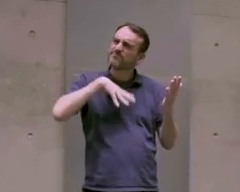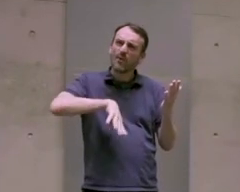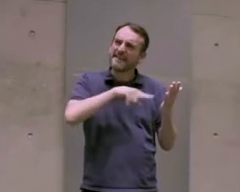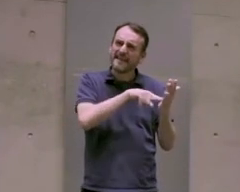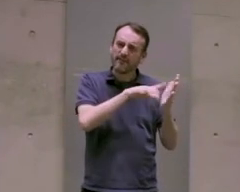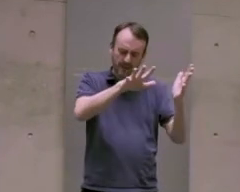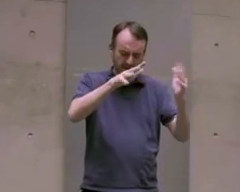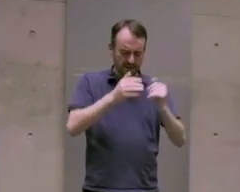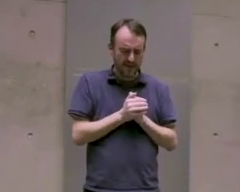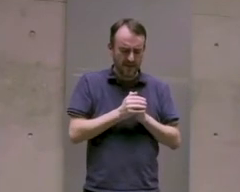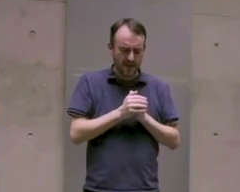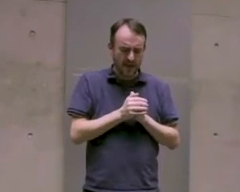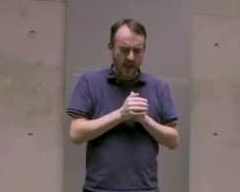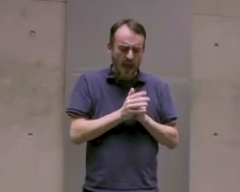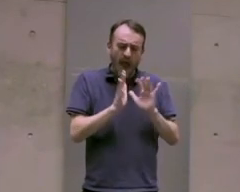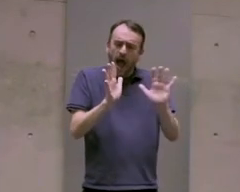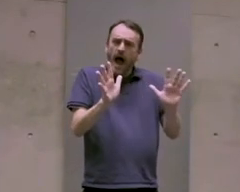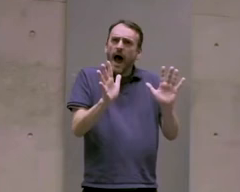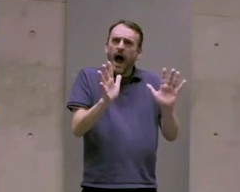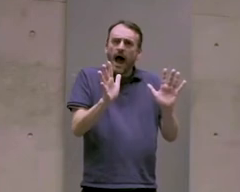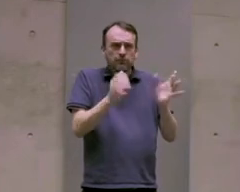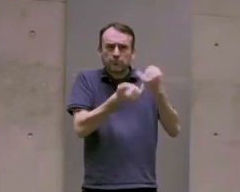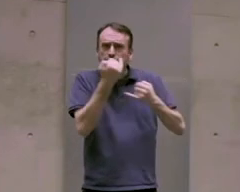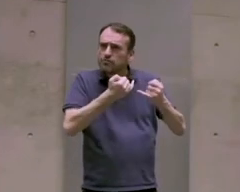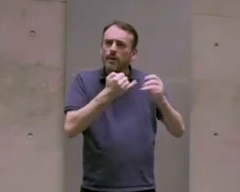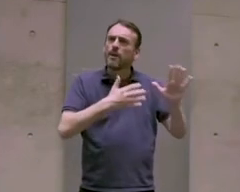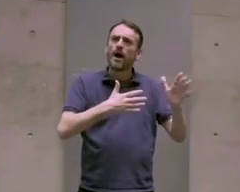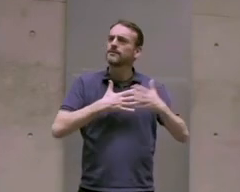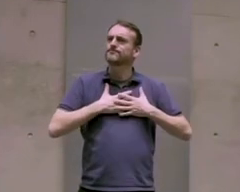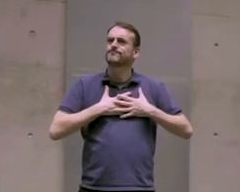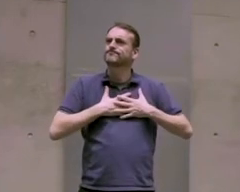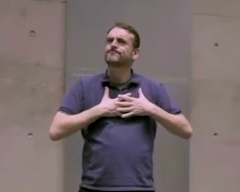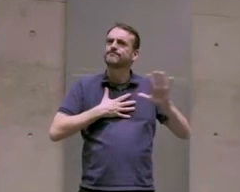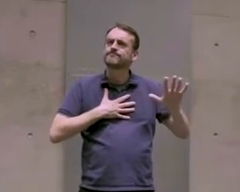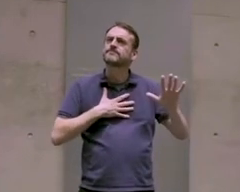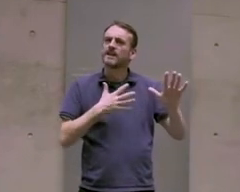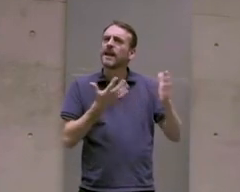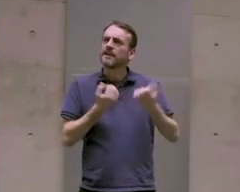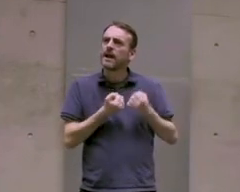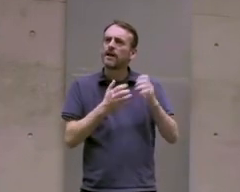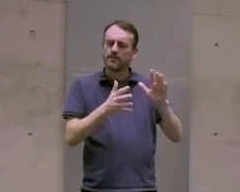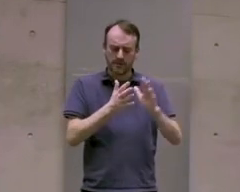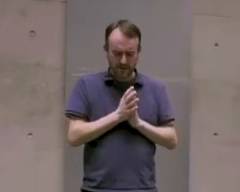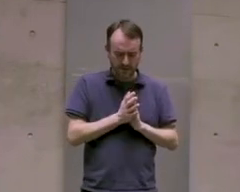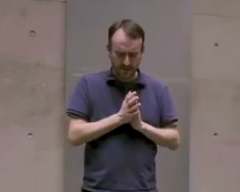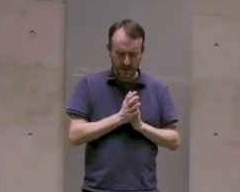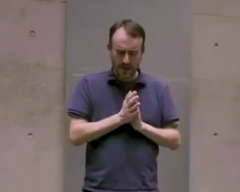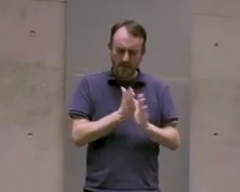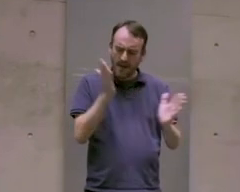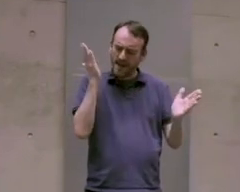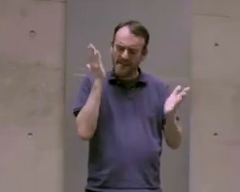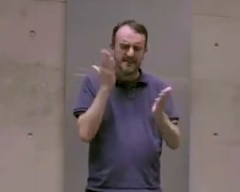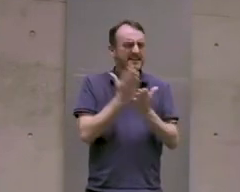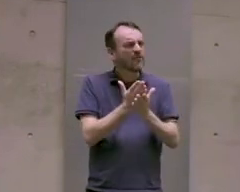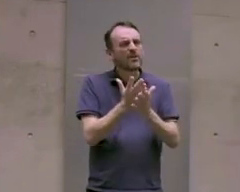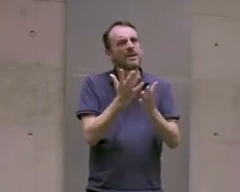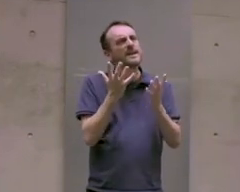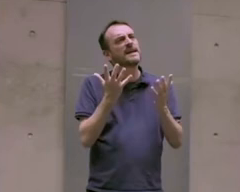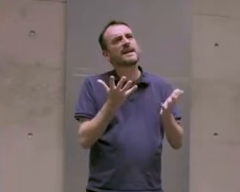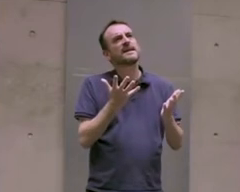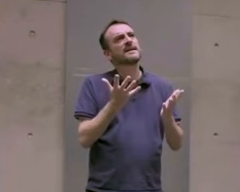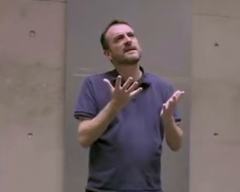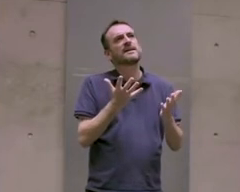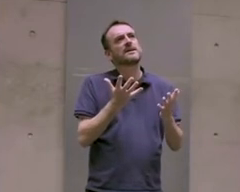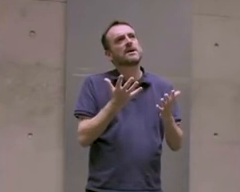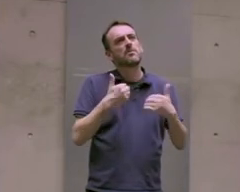I definitely took that to heart. I would say, yeah, I can't say much about Tron Identity, but definitely it's leaning